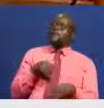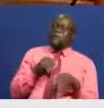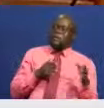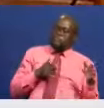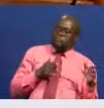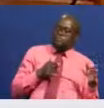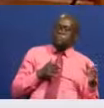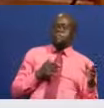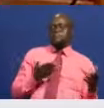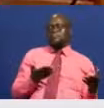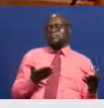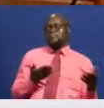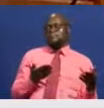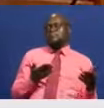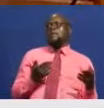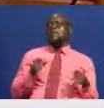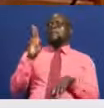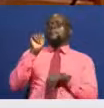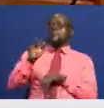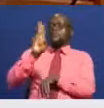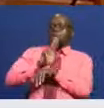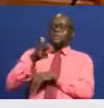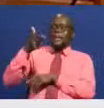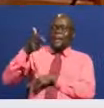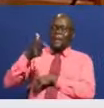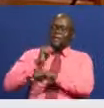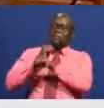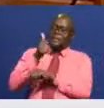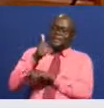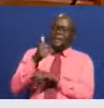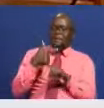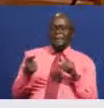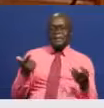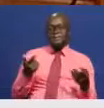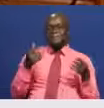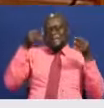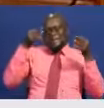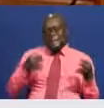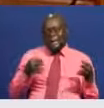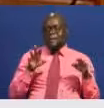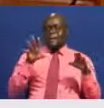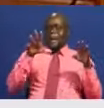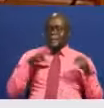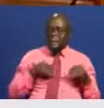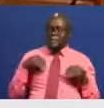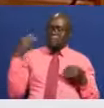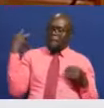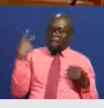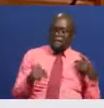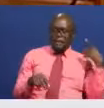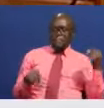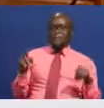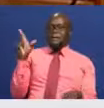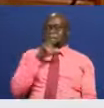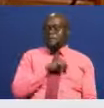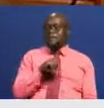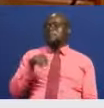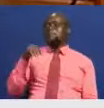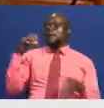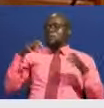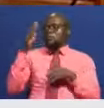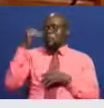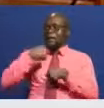the street. He could have opted to use the gun to protect himself, but accepted to be clobbered by the mob for